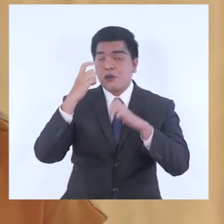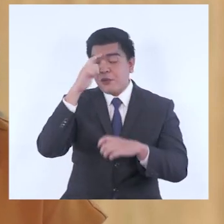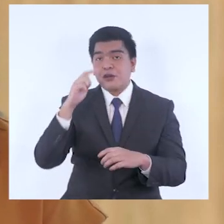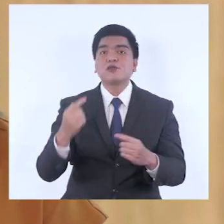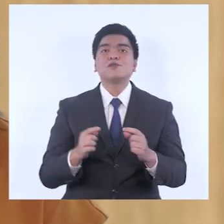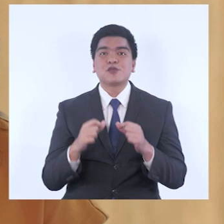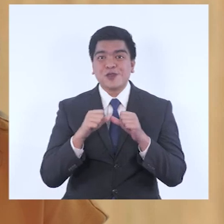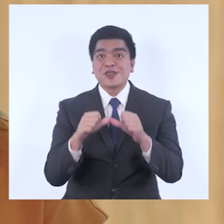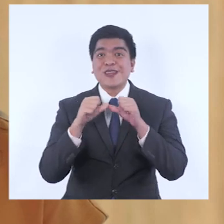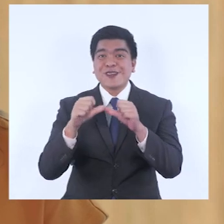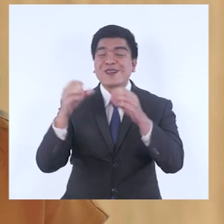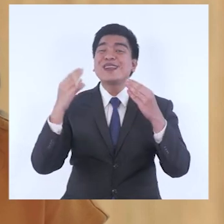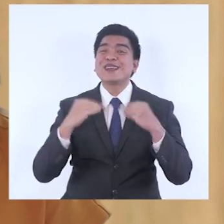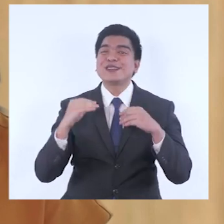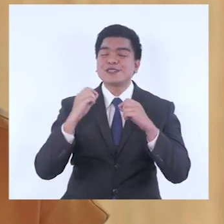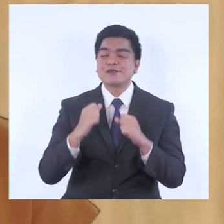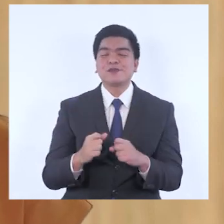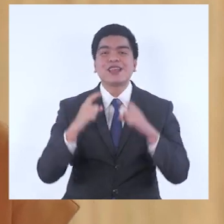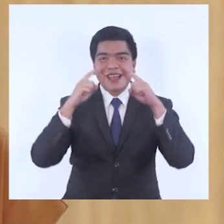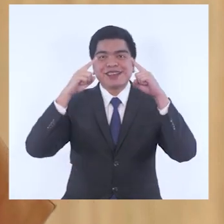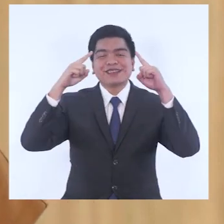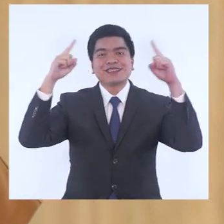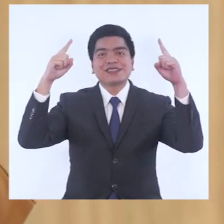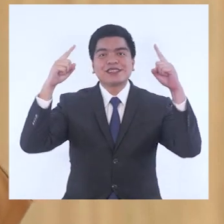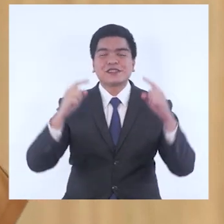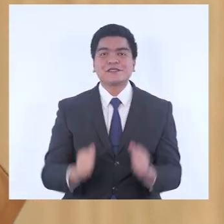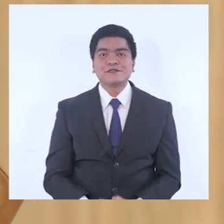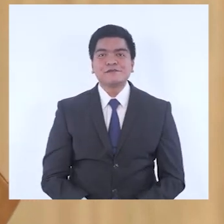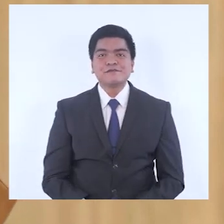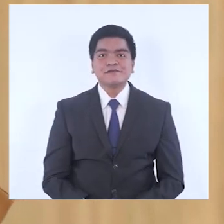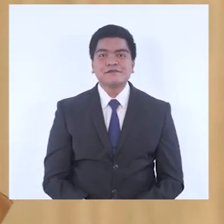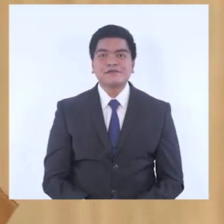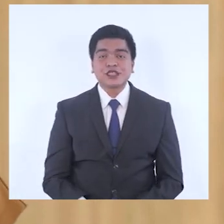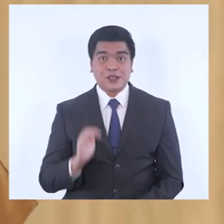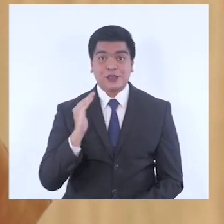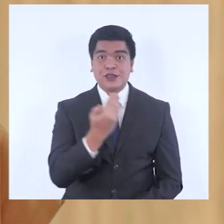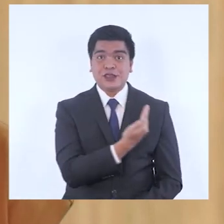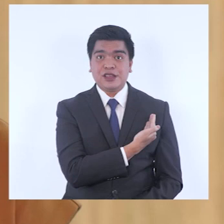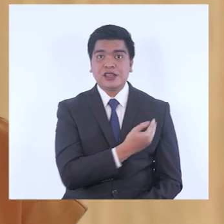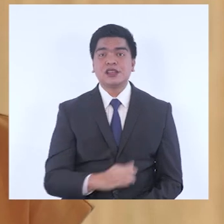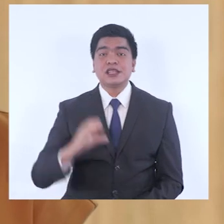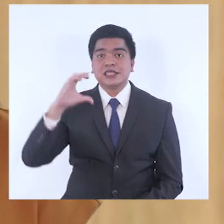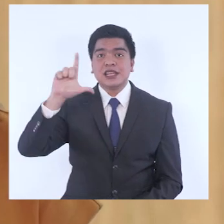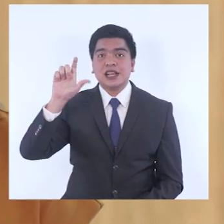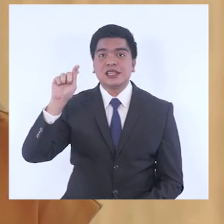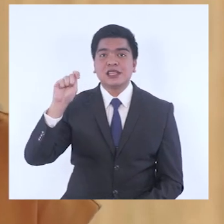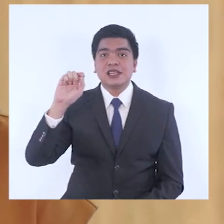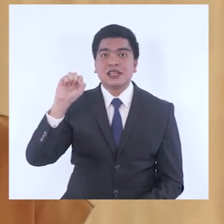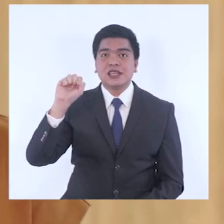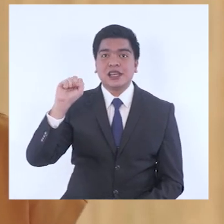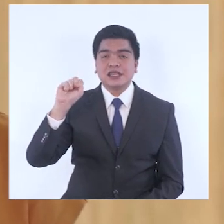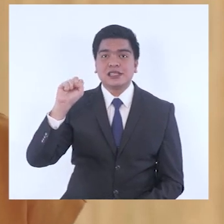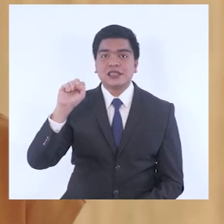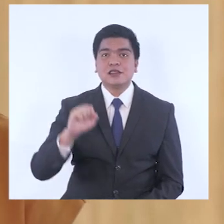center. We in the CLTS look forward to the time we can